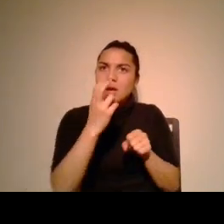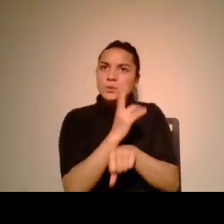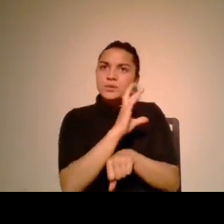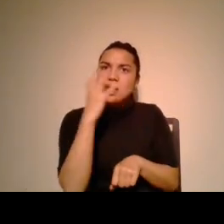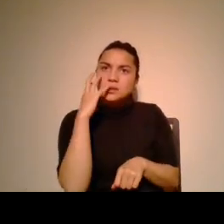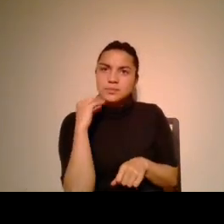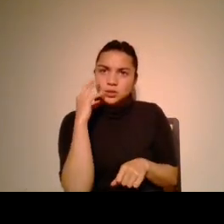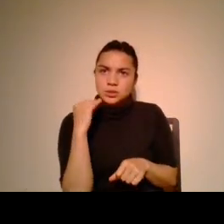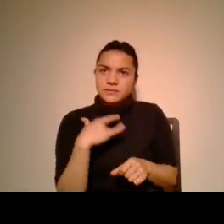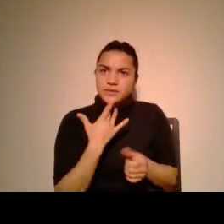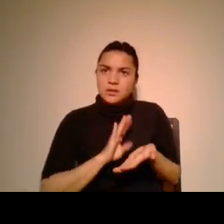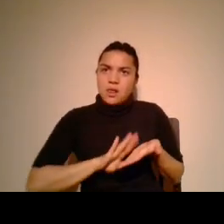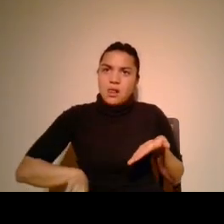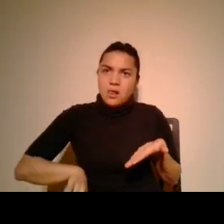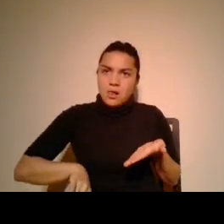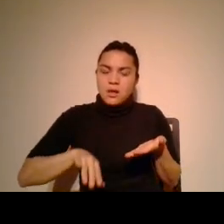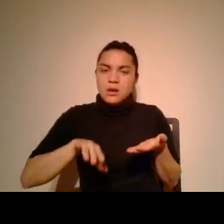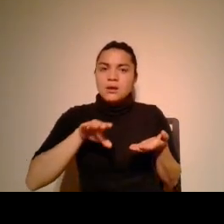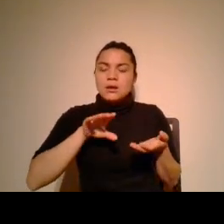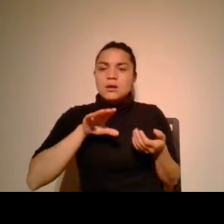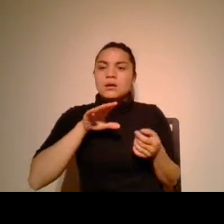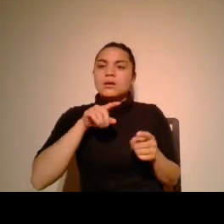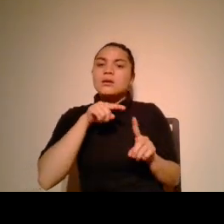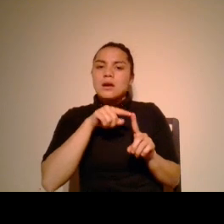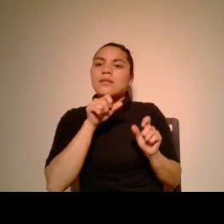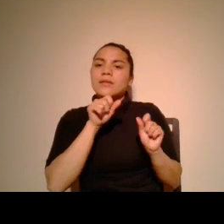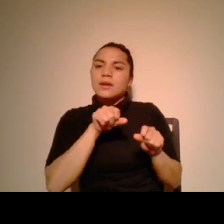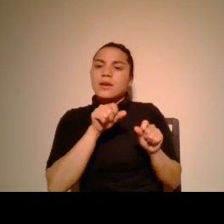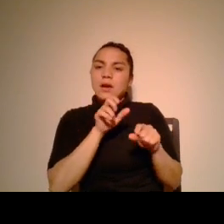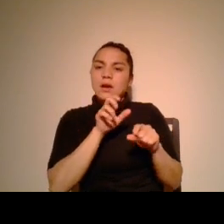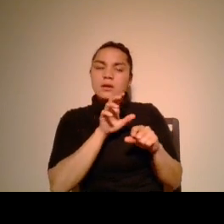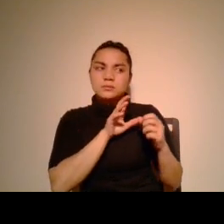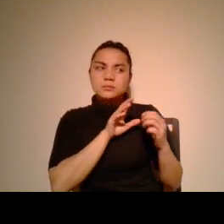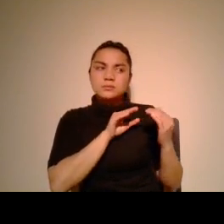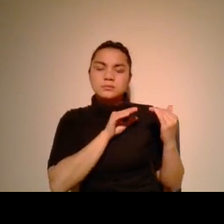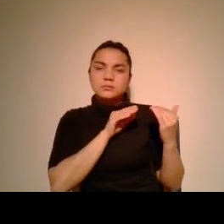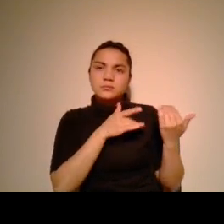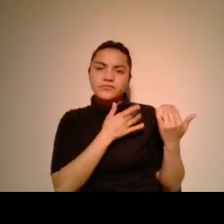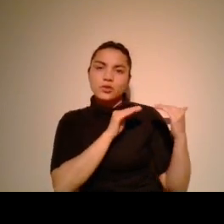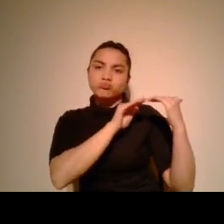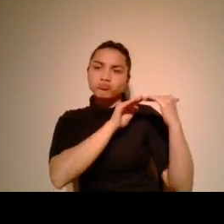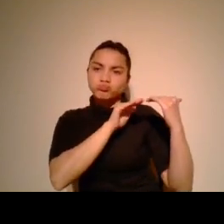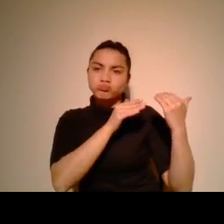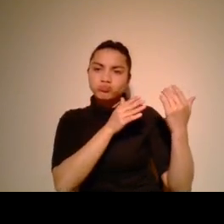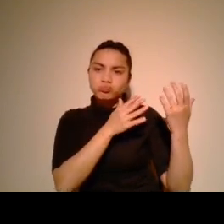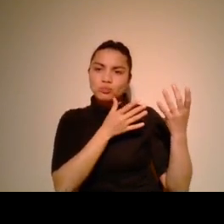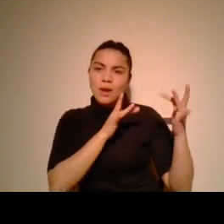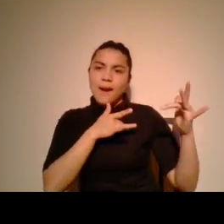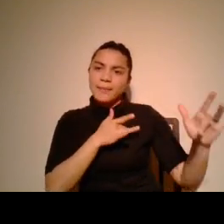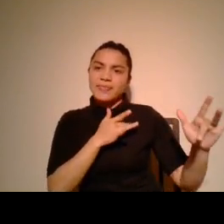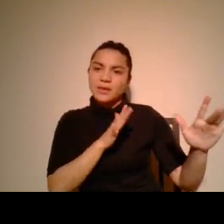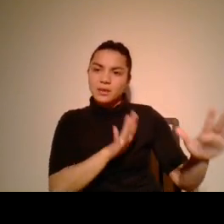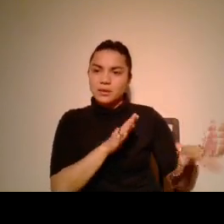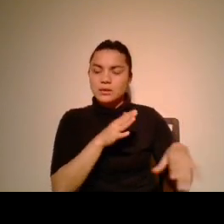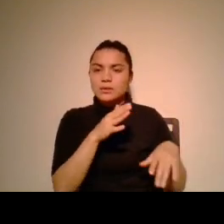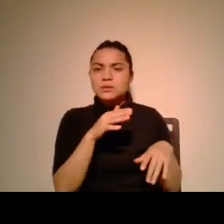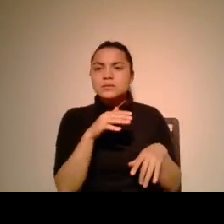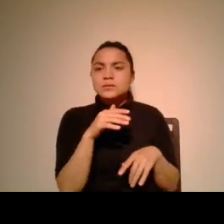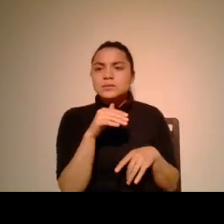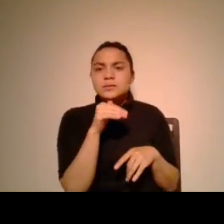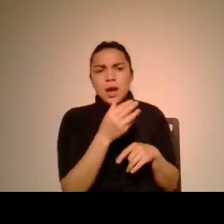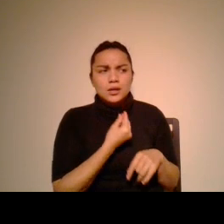experience to inform their empathy and support you. And it doesn't have to be a one-to-one analogy, but it can still be really powerful as a